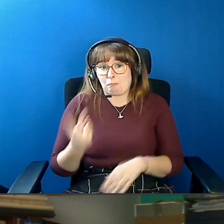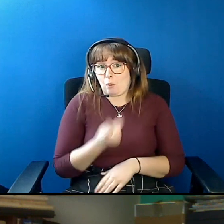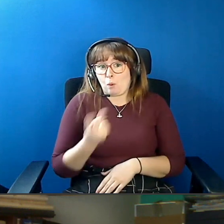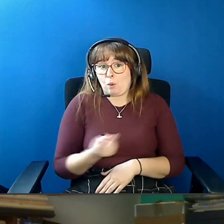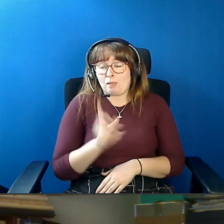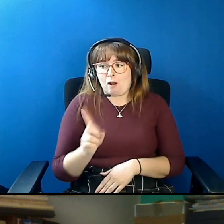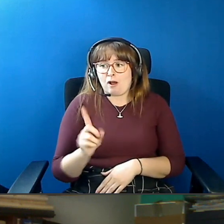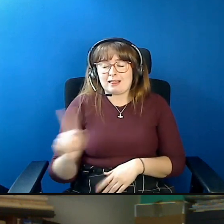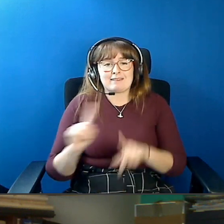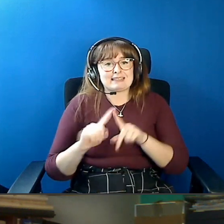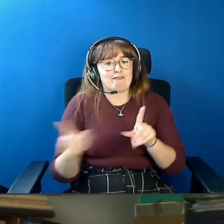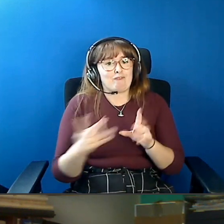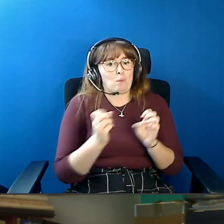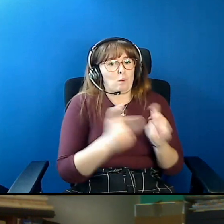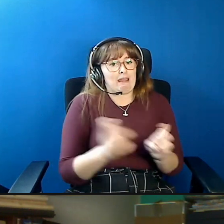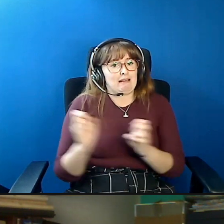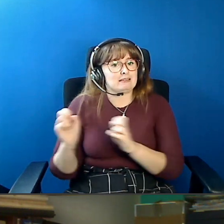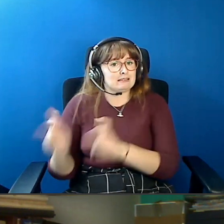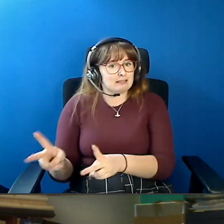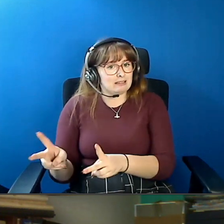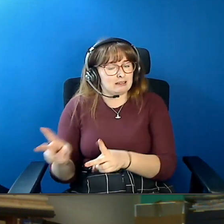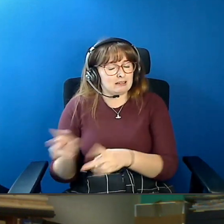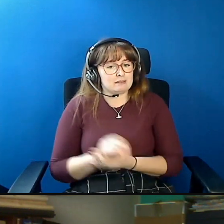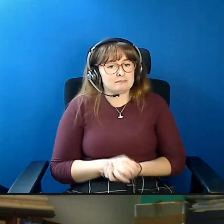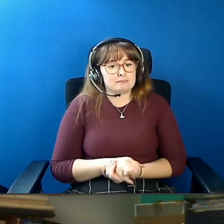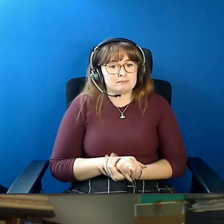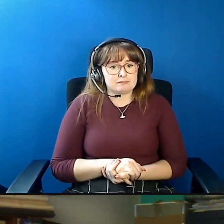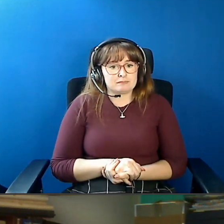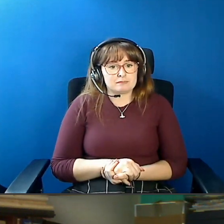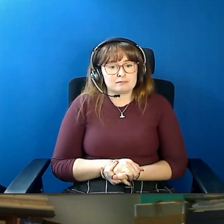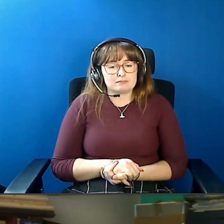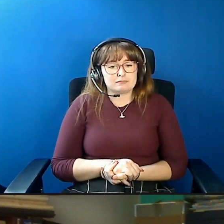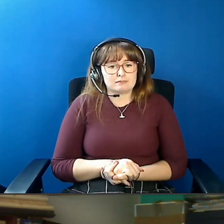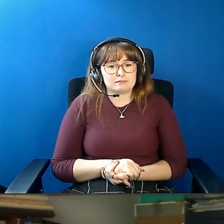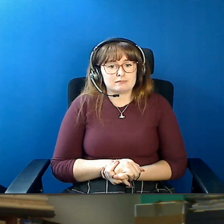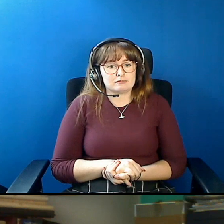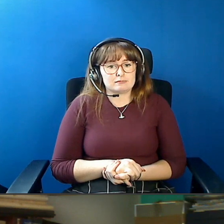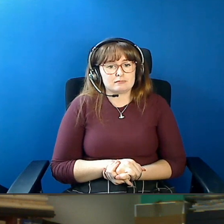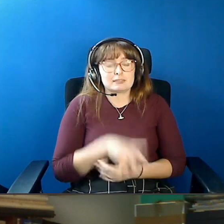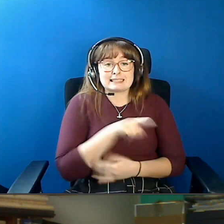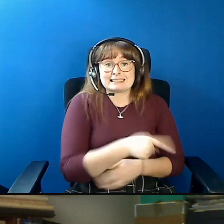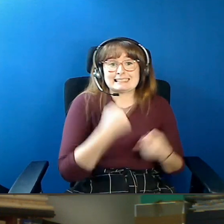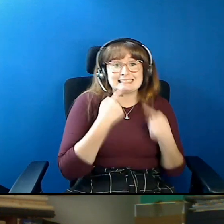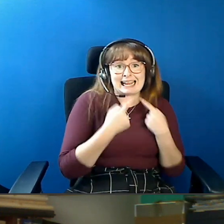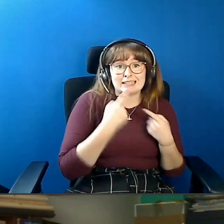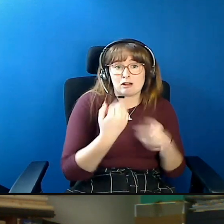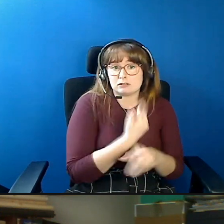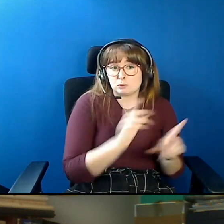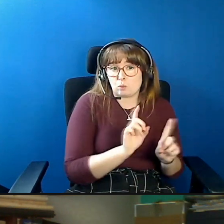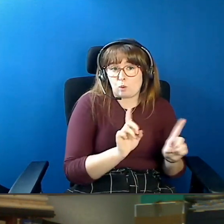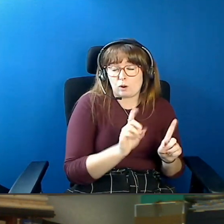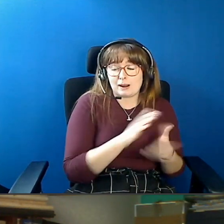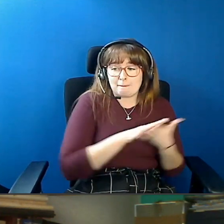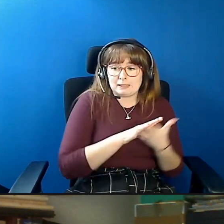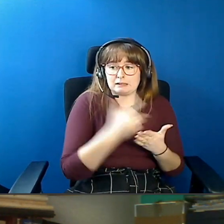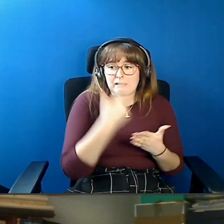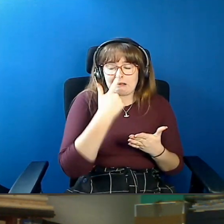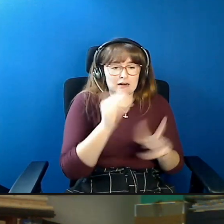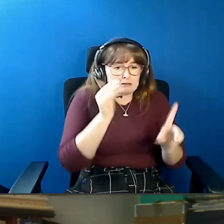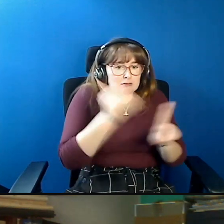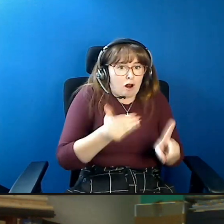different functions. What the data does is it allows you to target the